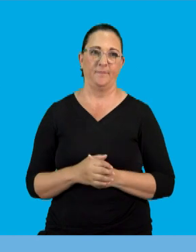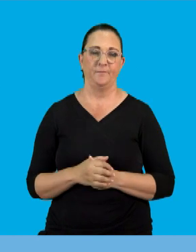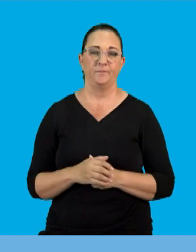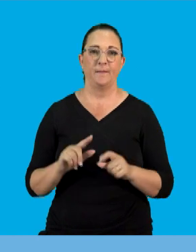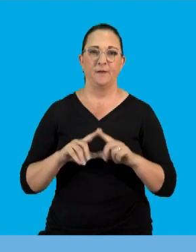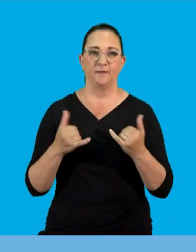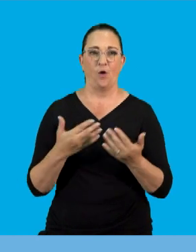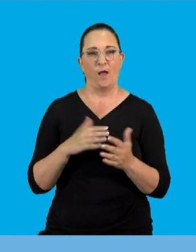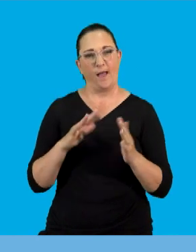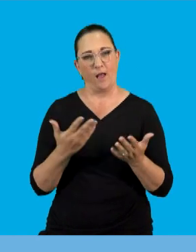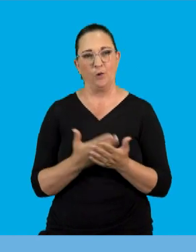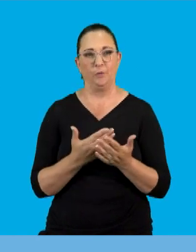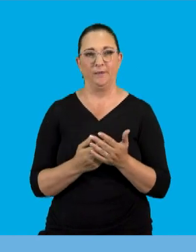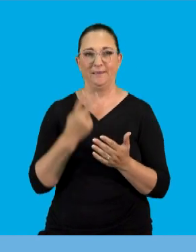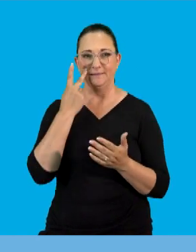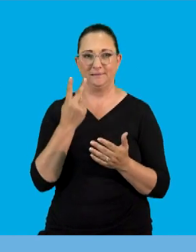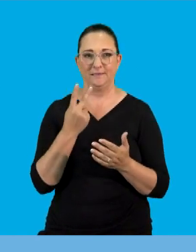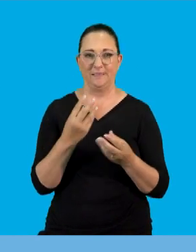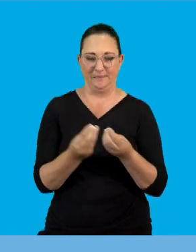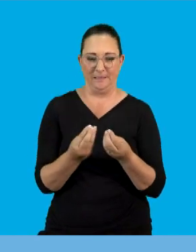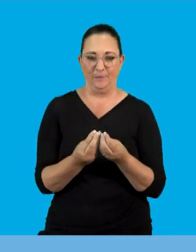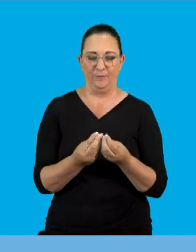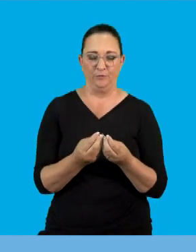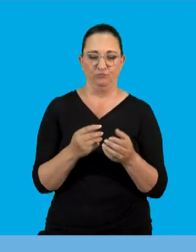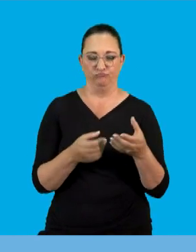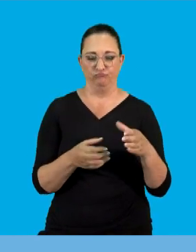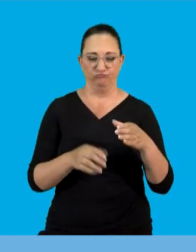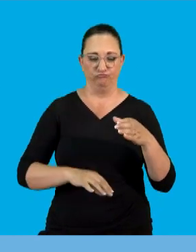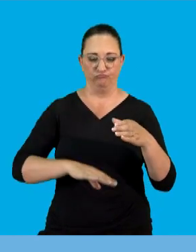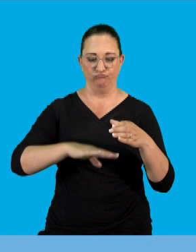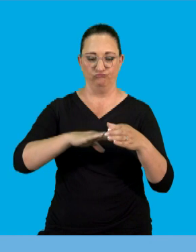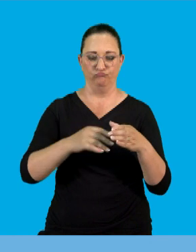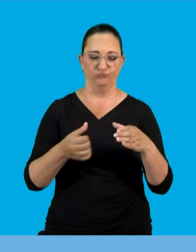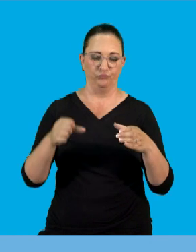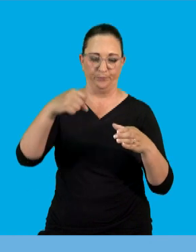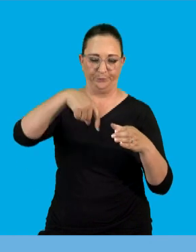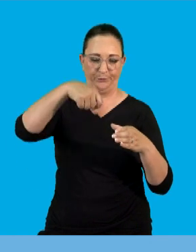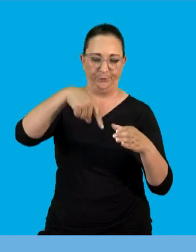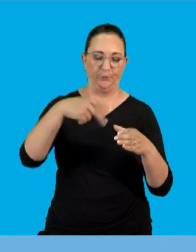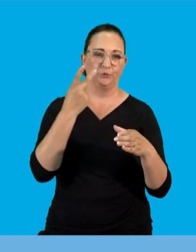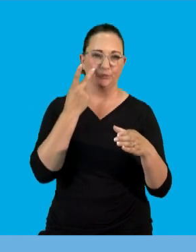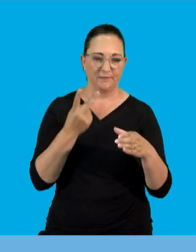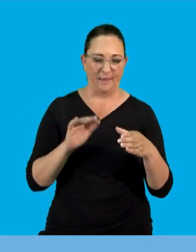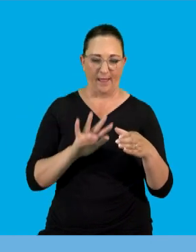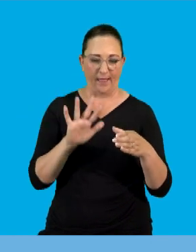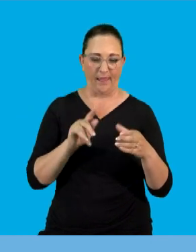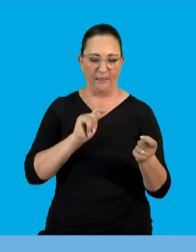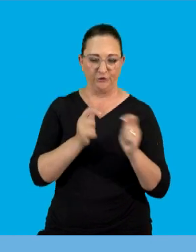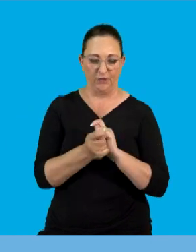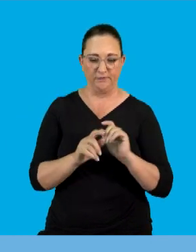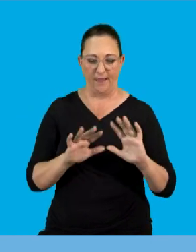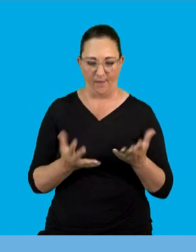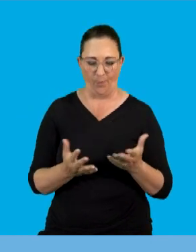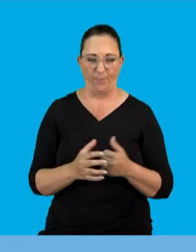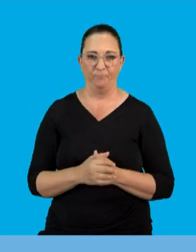a substance to indicate whether a substance is acidic or basic by observing the color change. So the